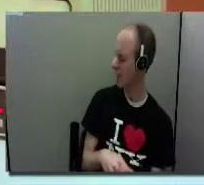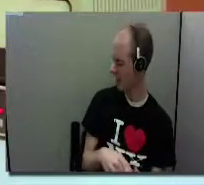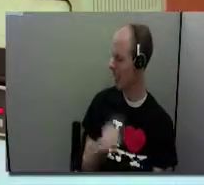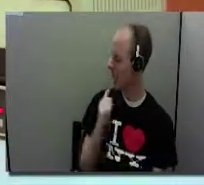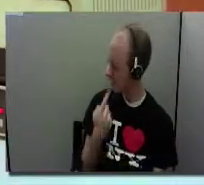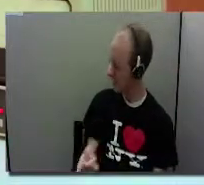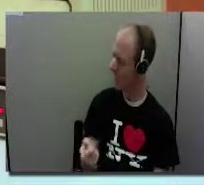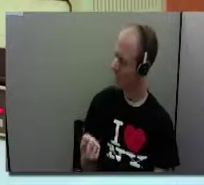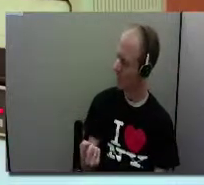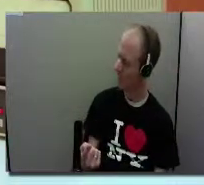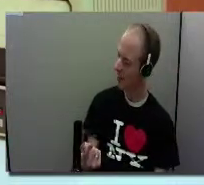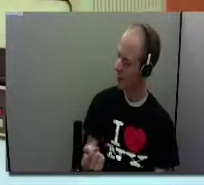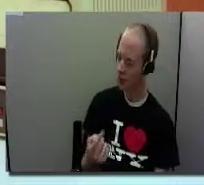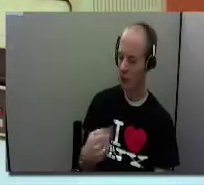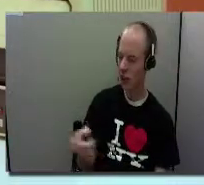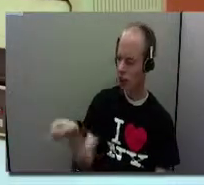crazy.